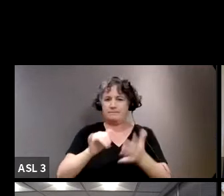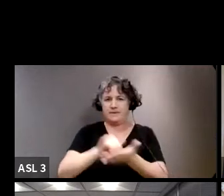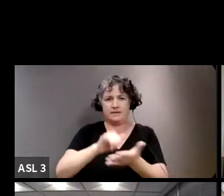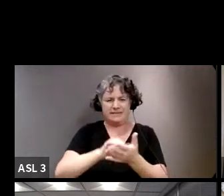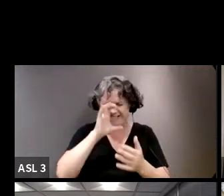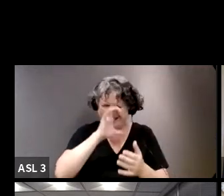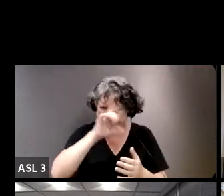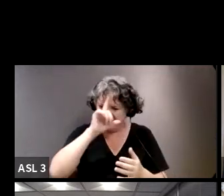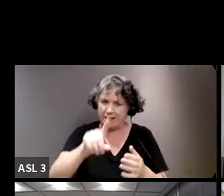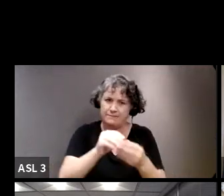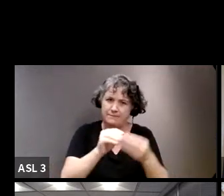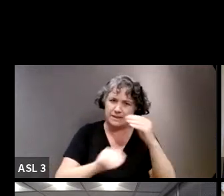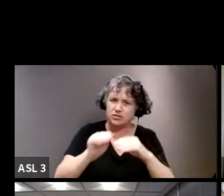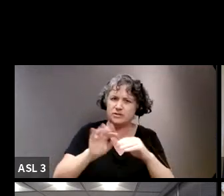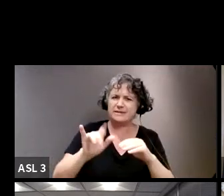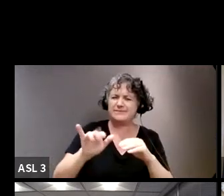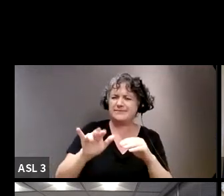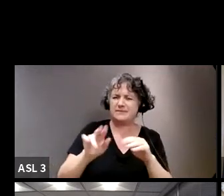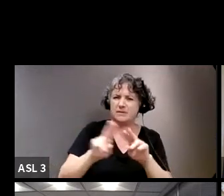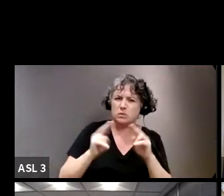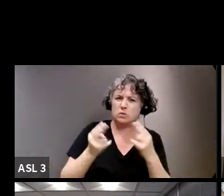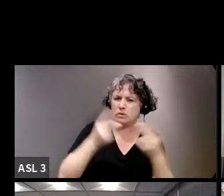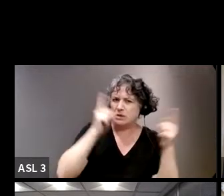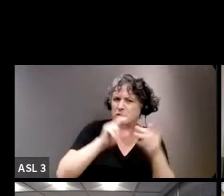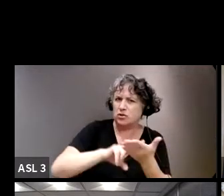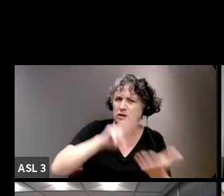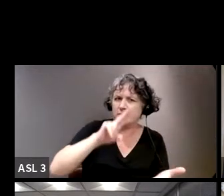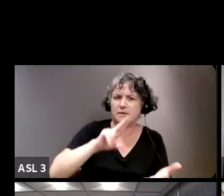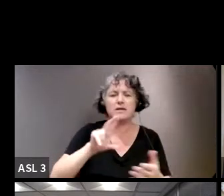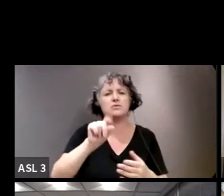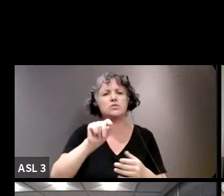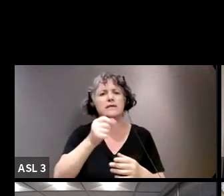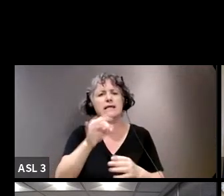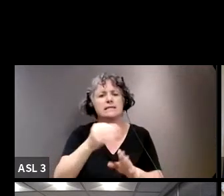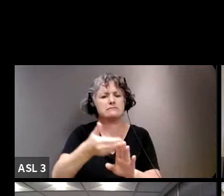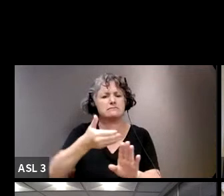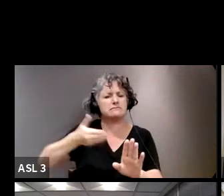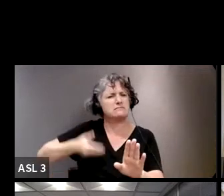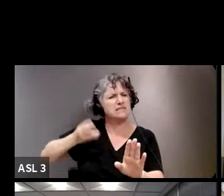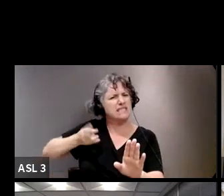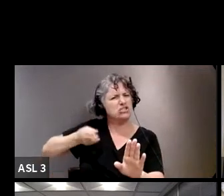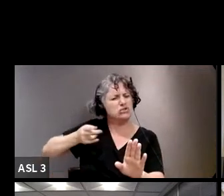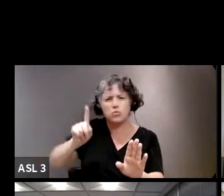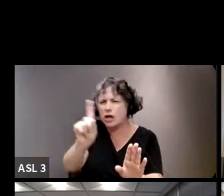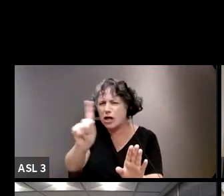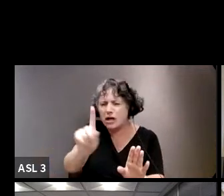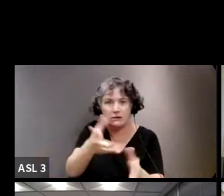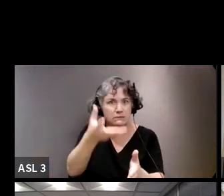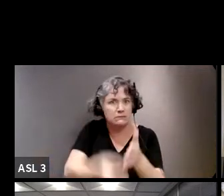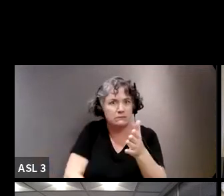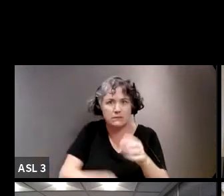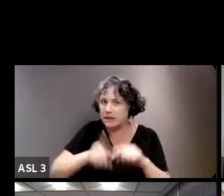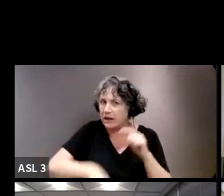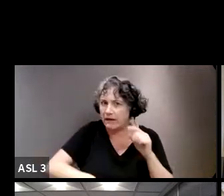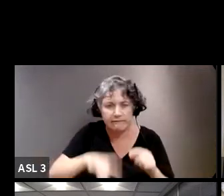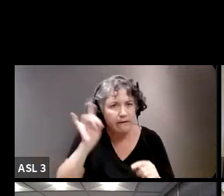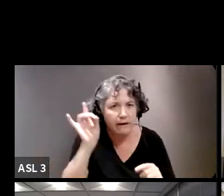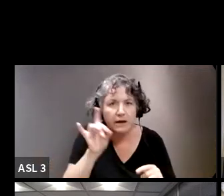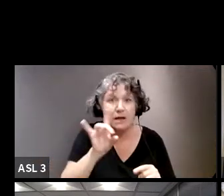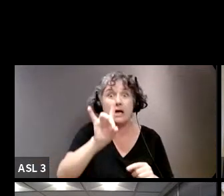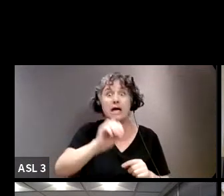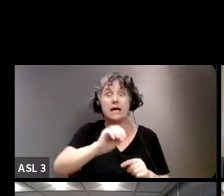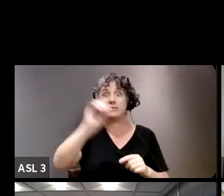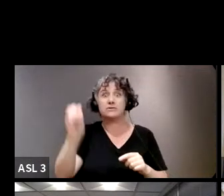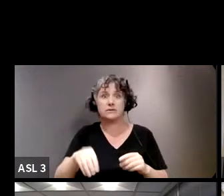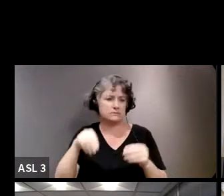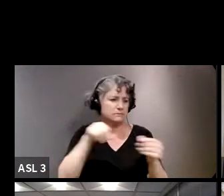it nothing beyond 2019 is visible please make this publicly and easily accessible as eighty percent of this budget goes into salaries